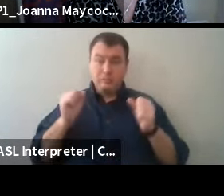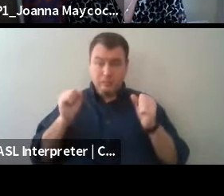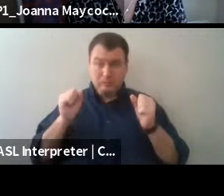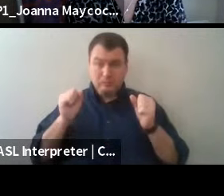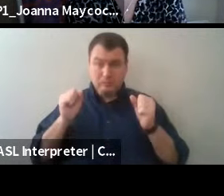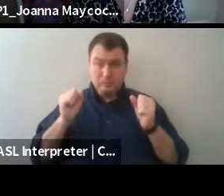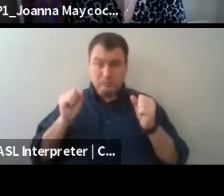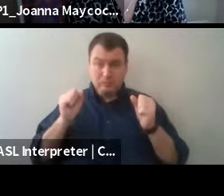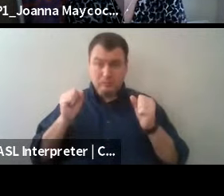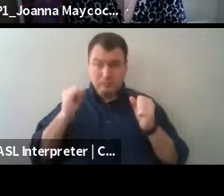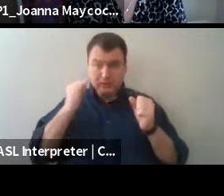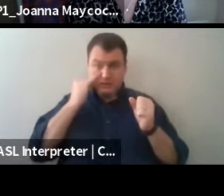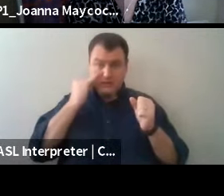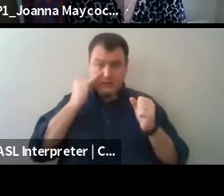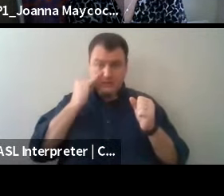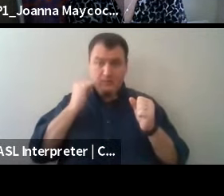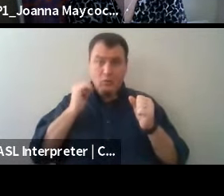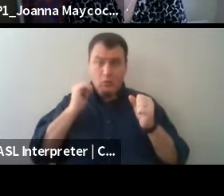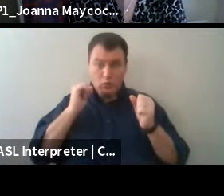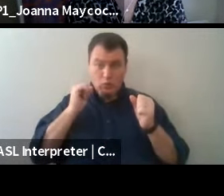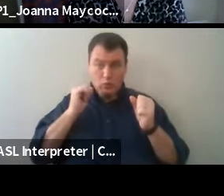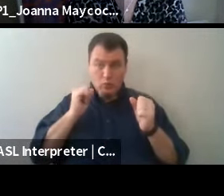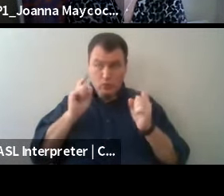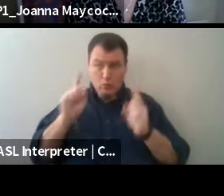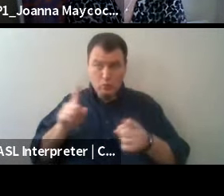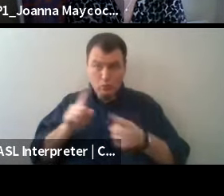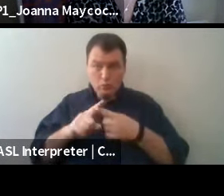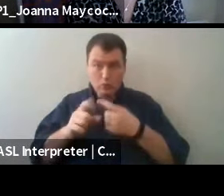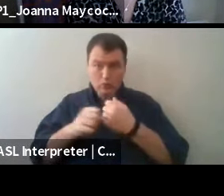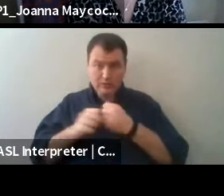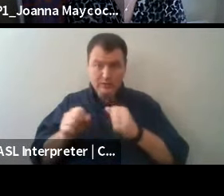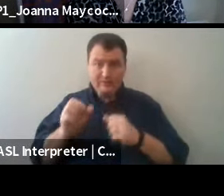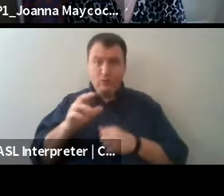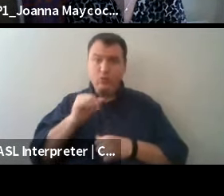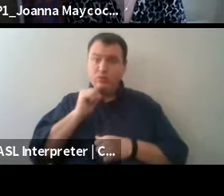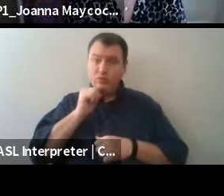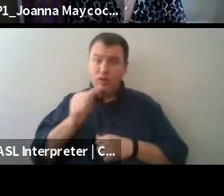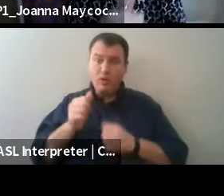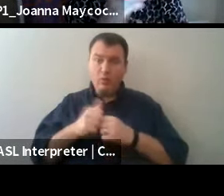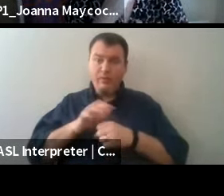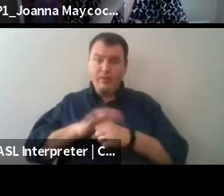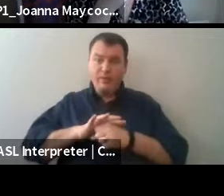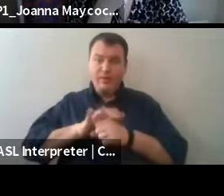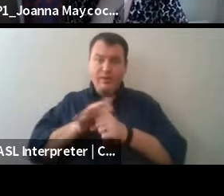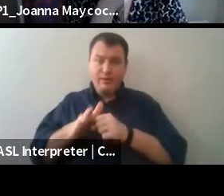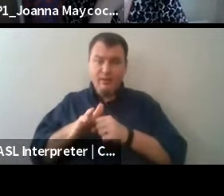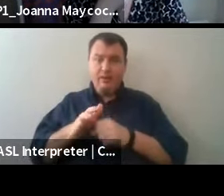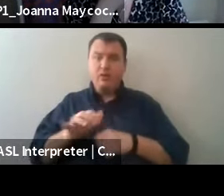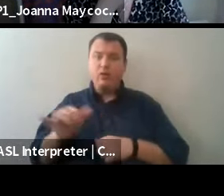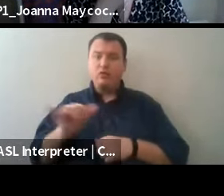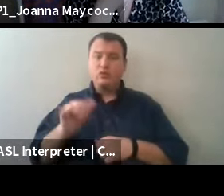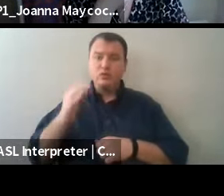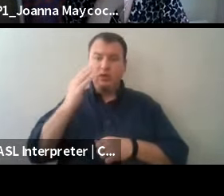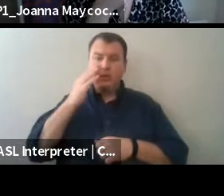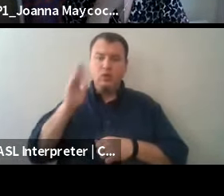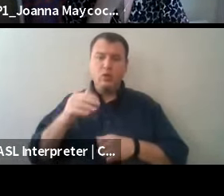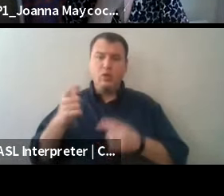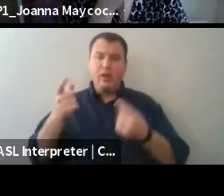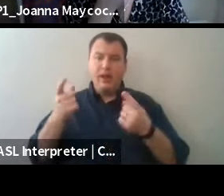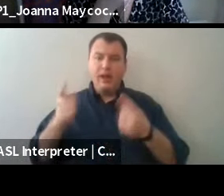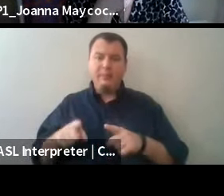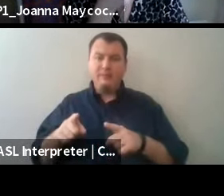whether they'll be moving into a safe place when it comes to pandemic. And also, I think one of the things which happened was also that